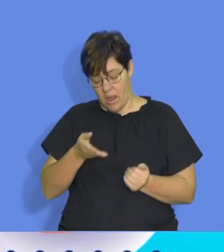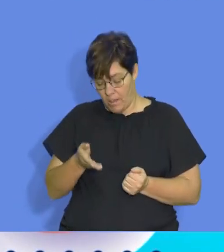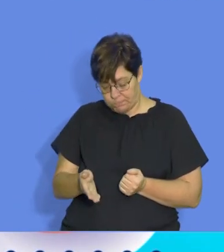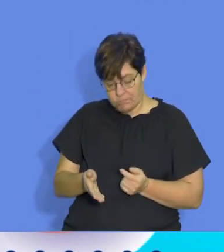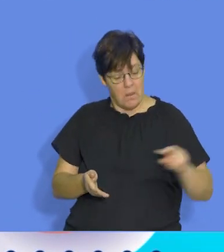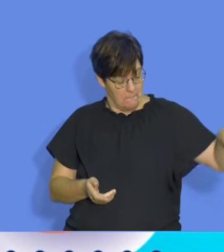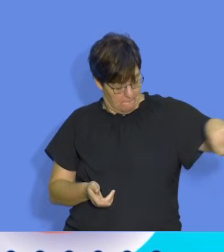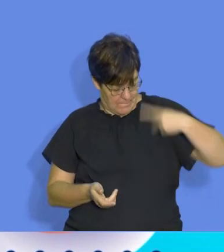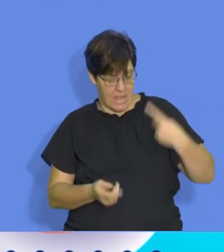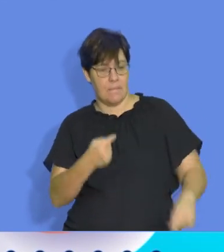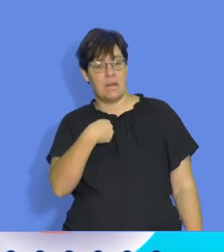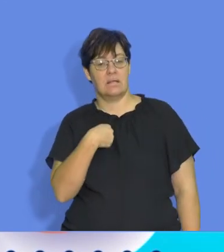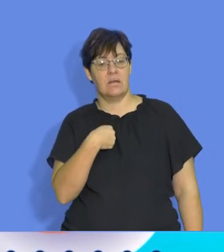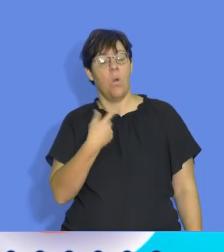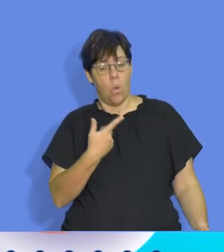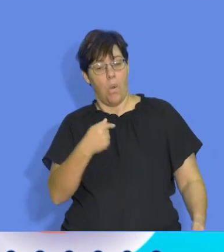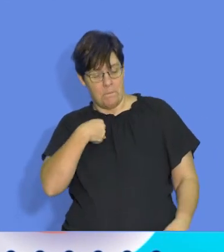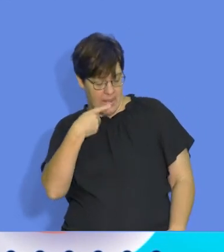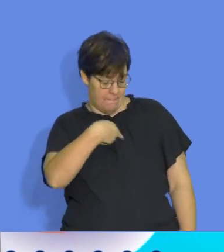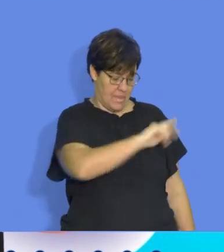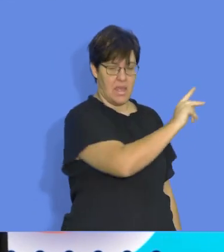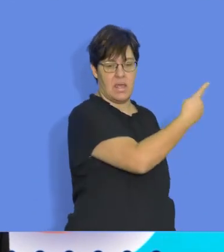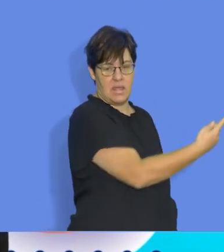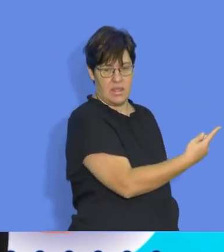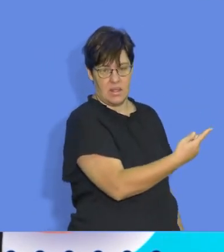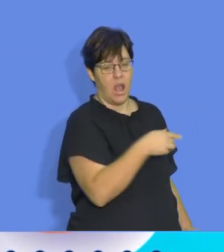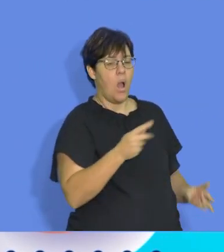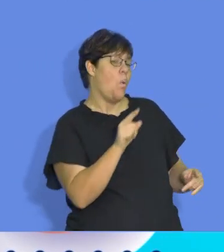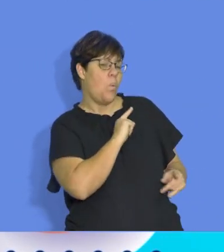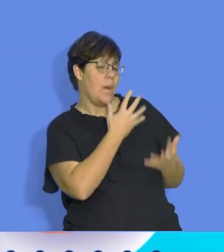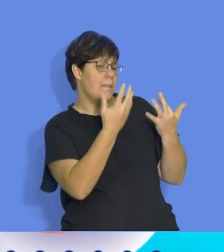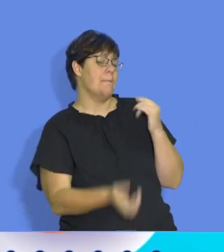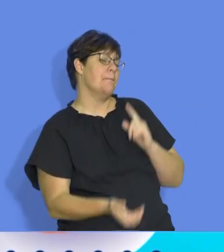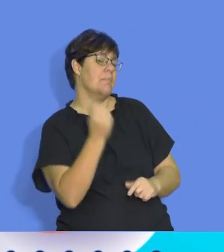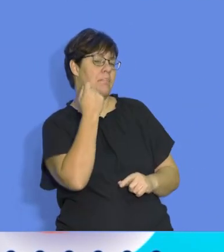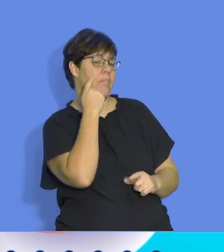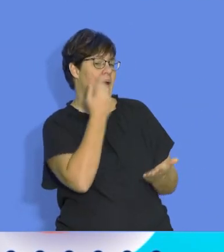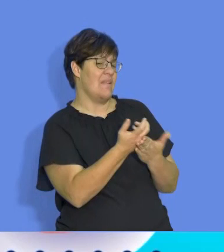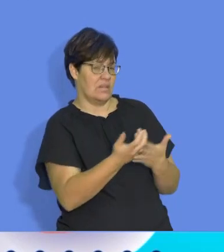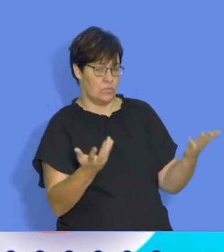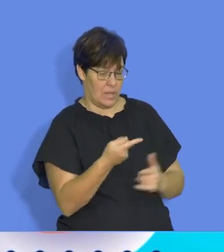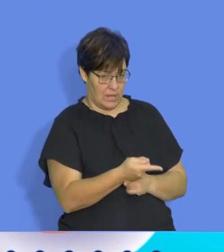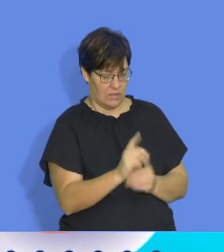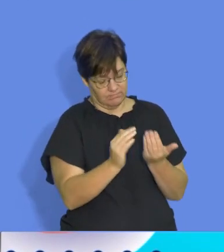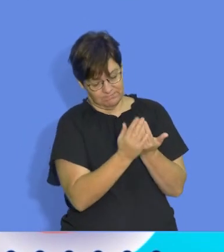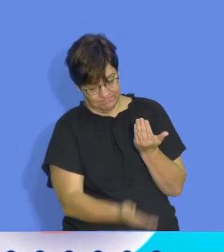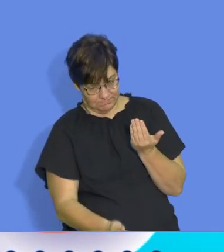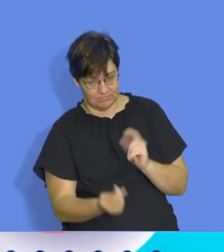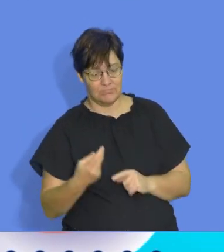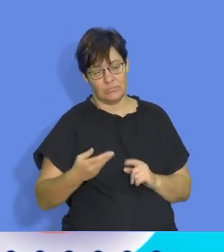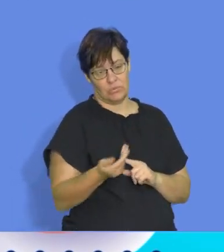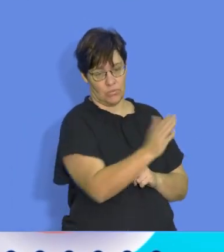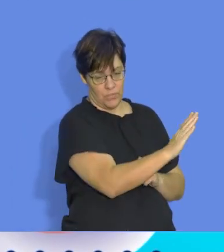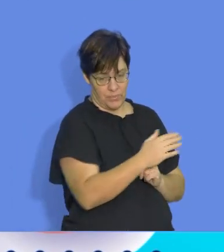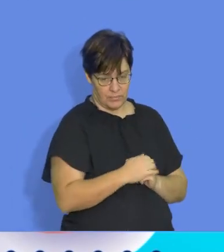figure which is due to them or due to you, right? So that period is called, the second one that we deal with